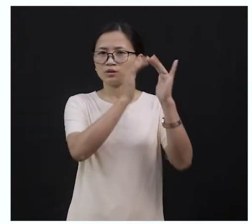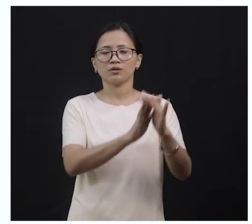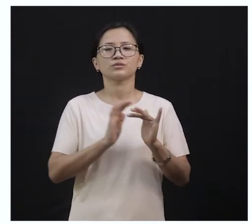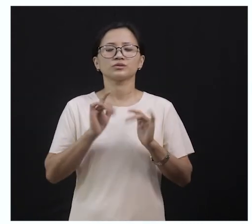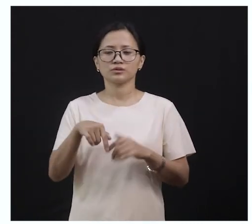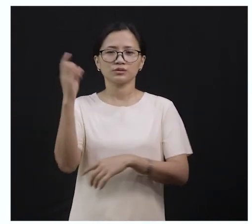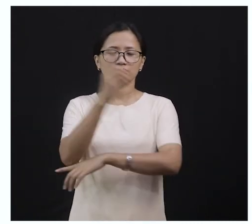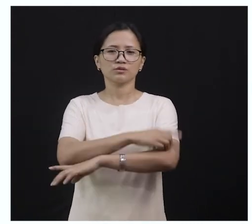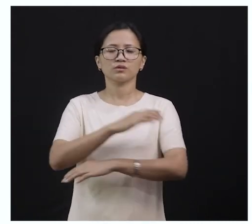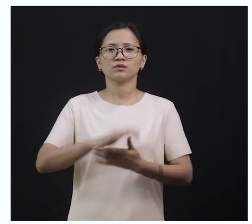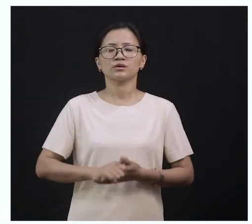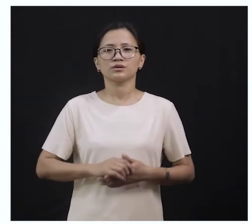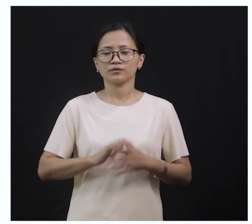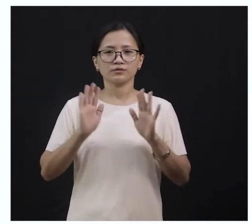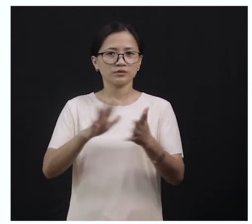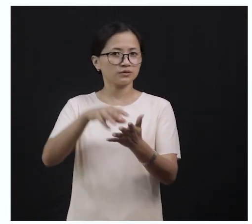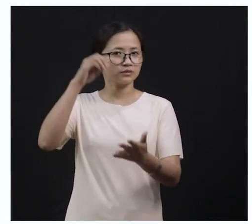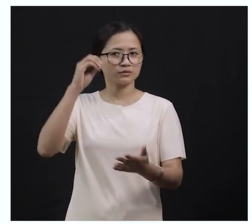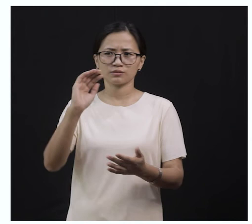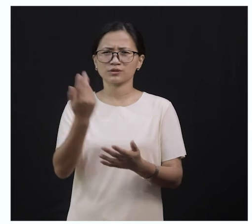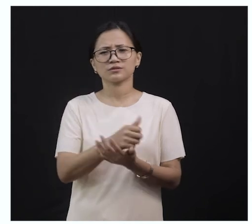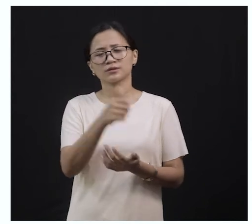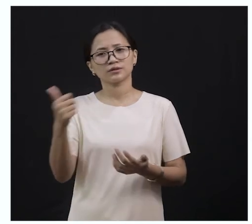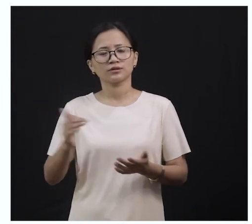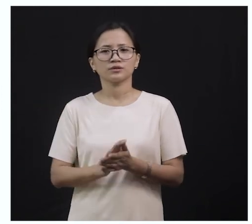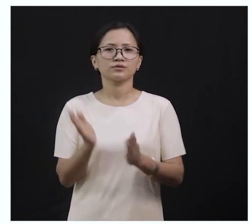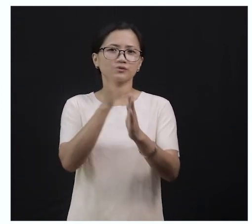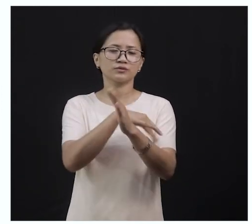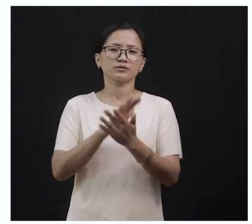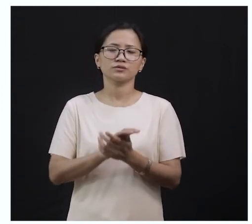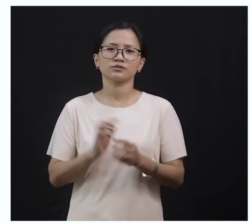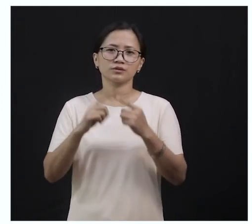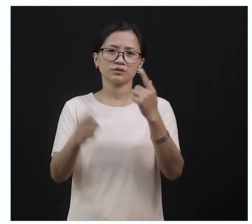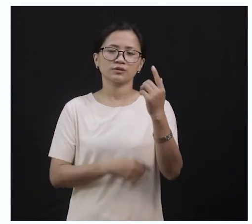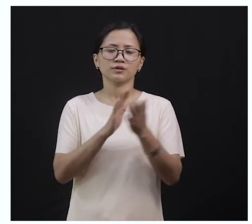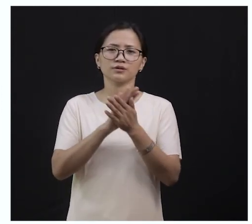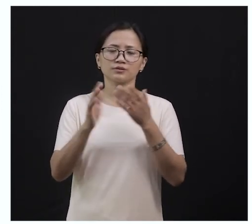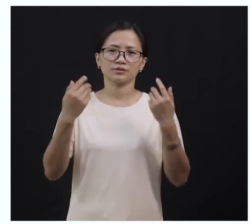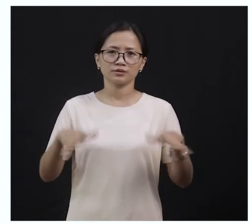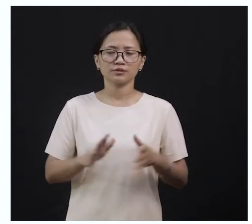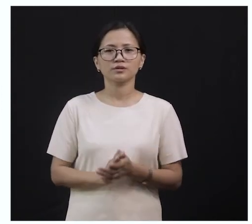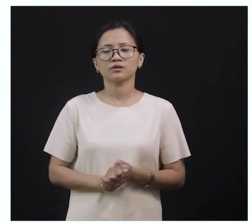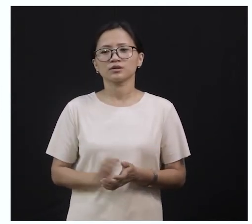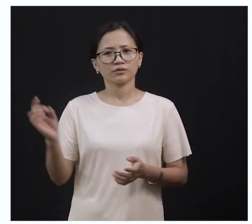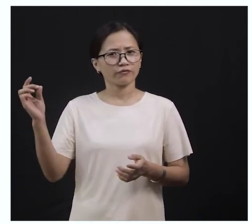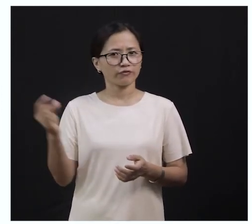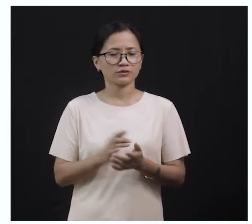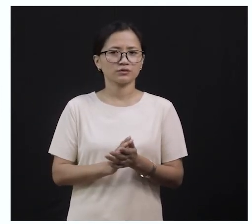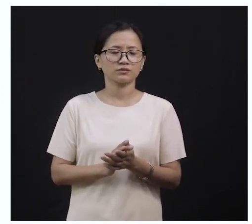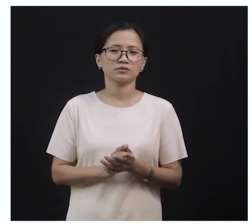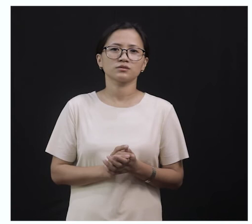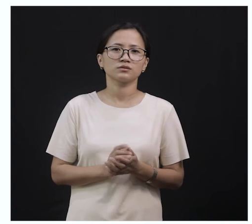you all have understood something or the other. But before winding up, before concluding, let's all go a quick revision, okay, on what we